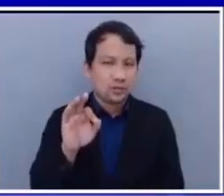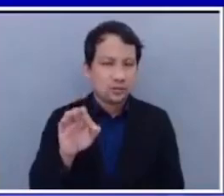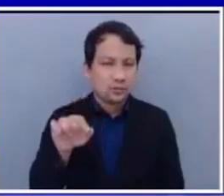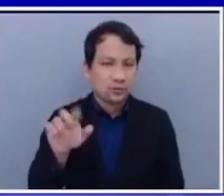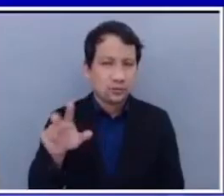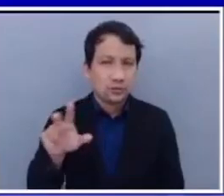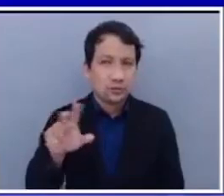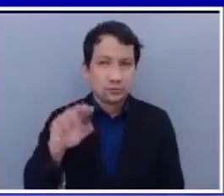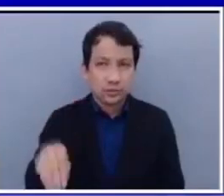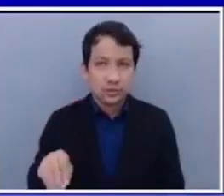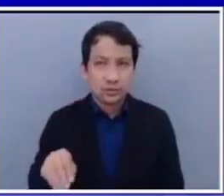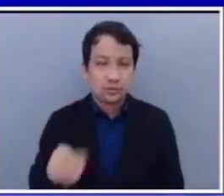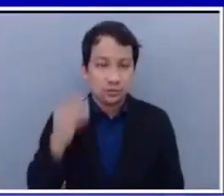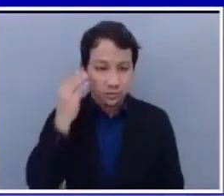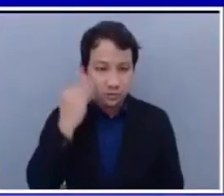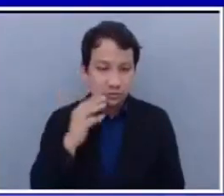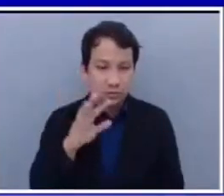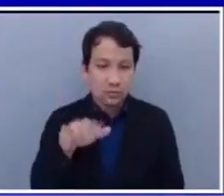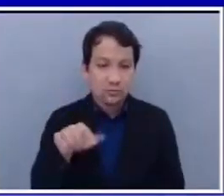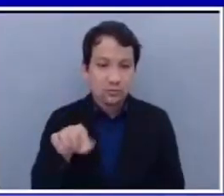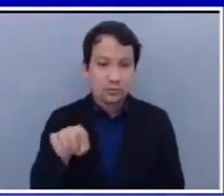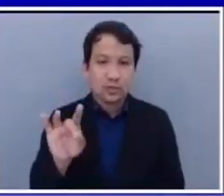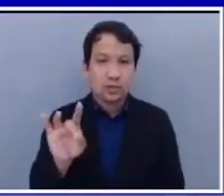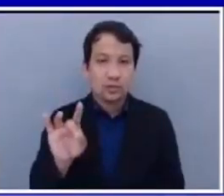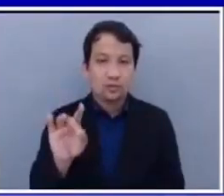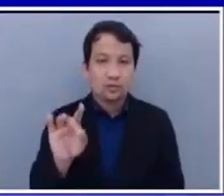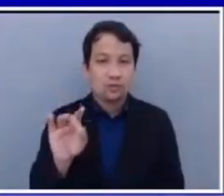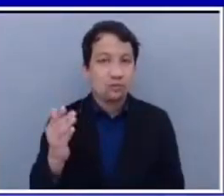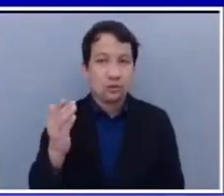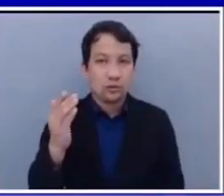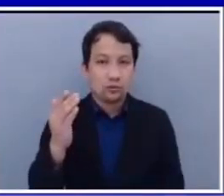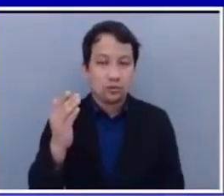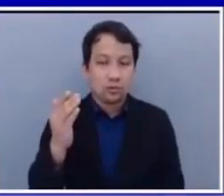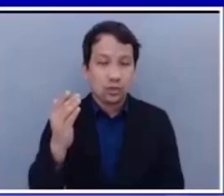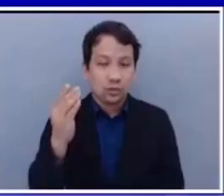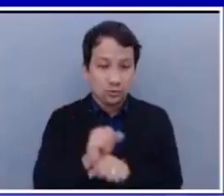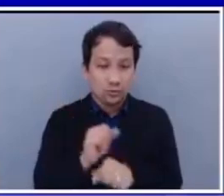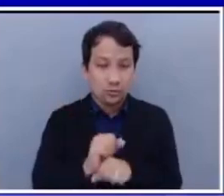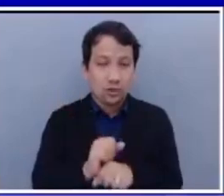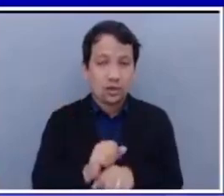Unemployment is 5.8%. And then underemployment is